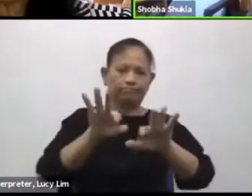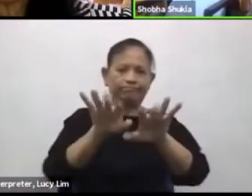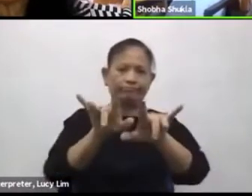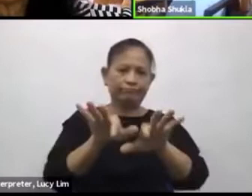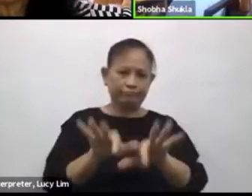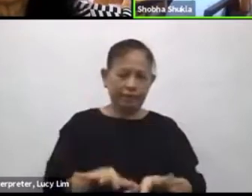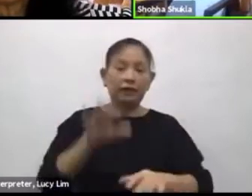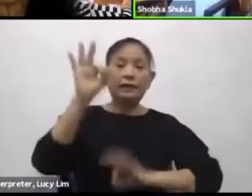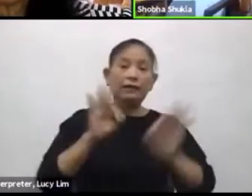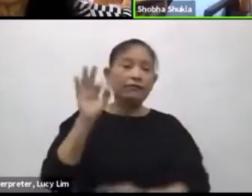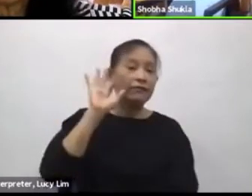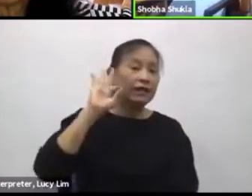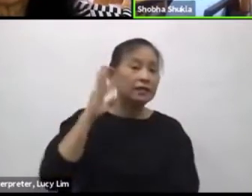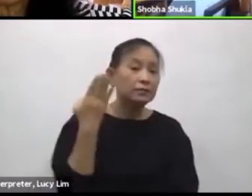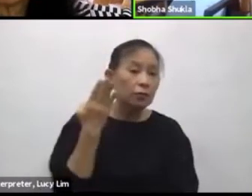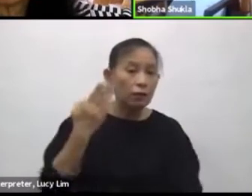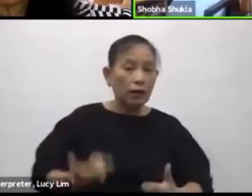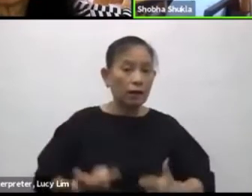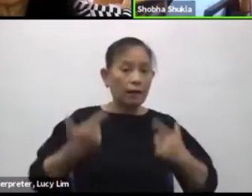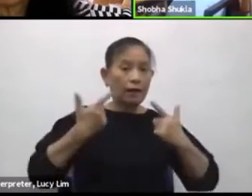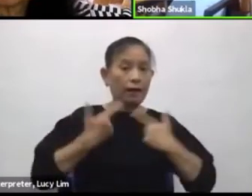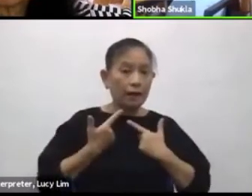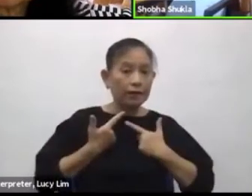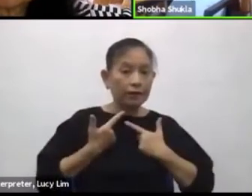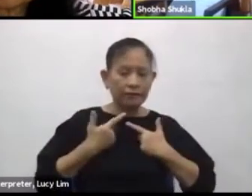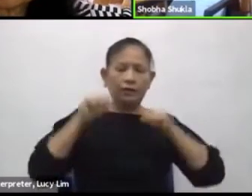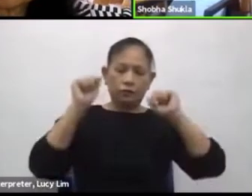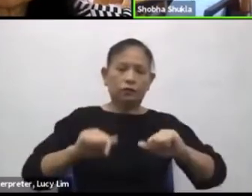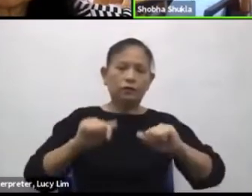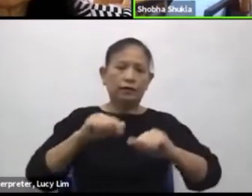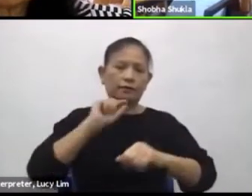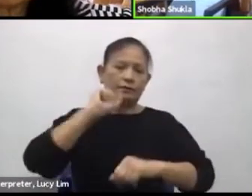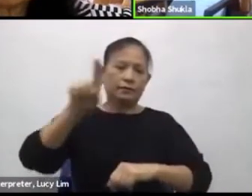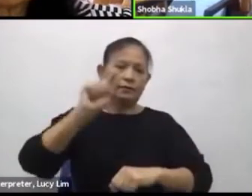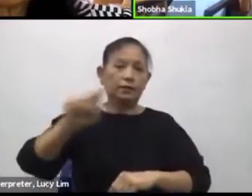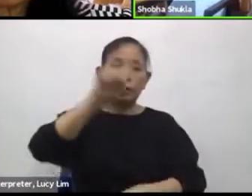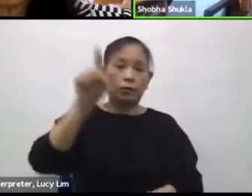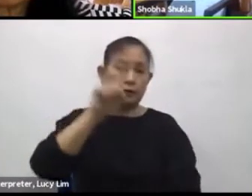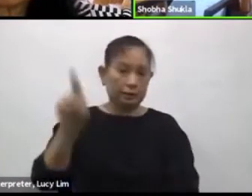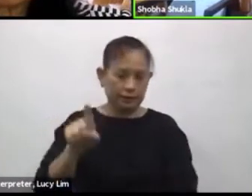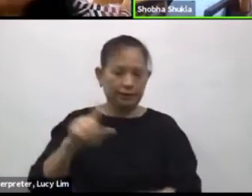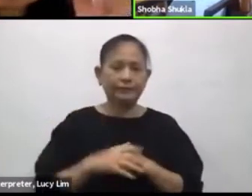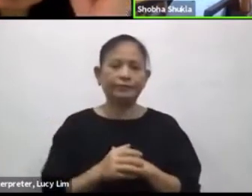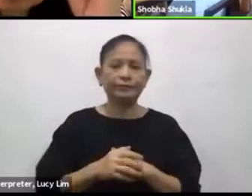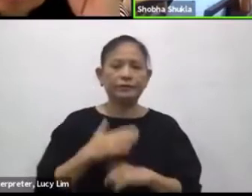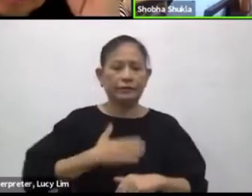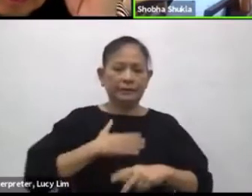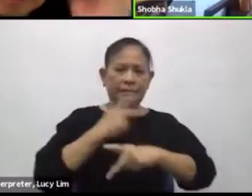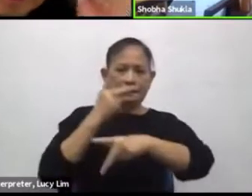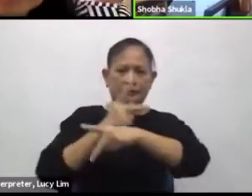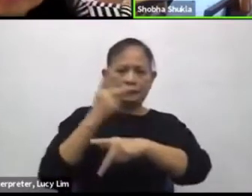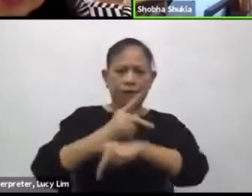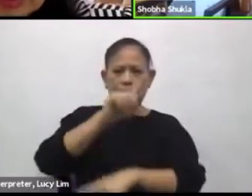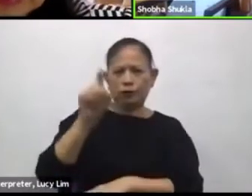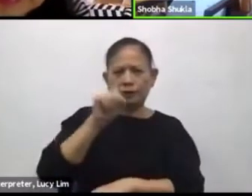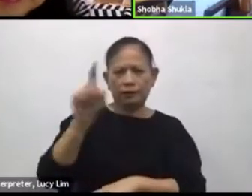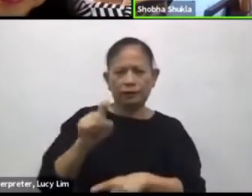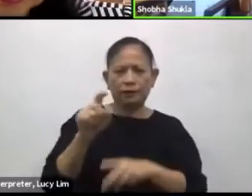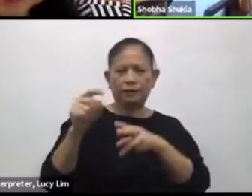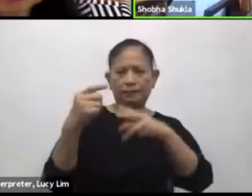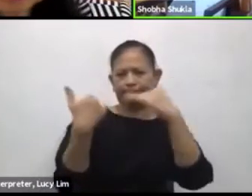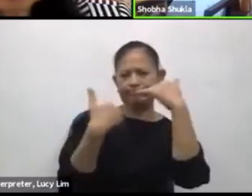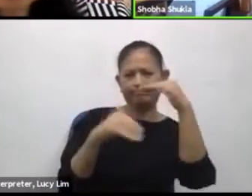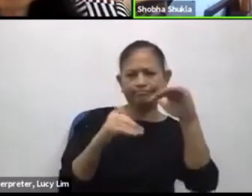Live, you can type in your question in the comment box. In the interest of time, please keep your questions and comments brief and